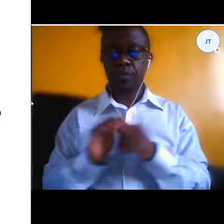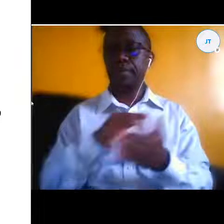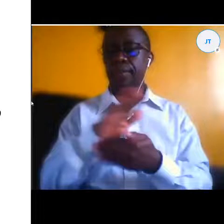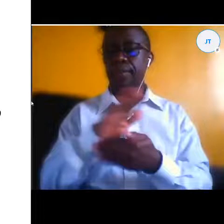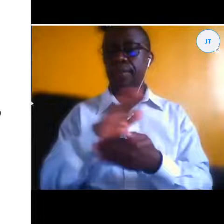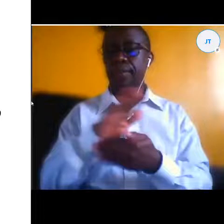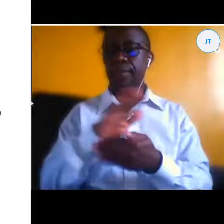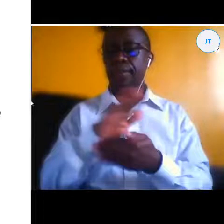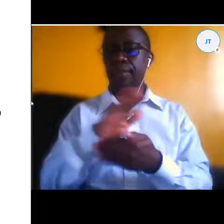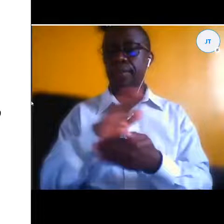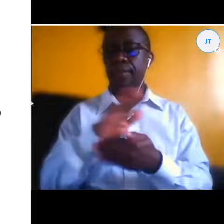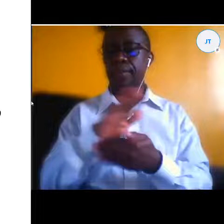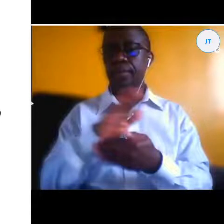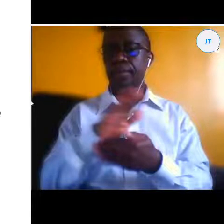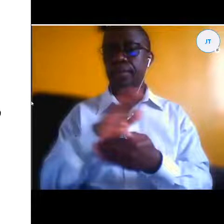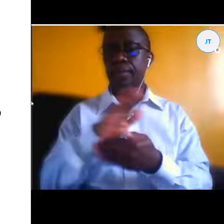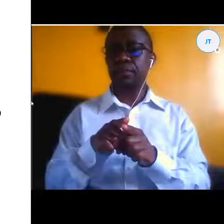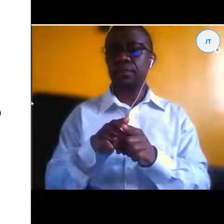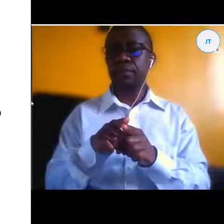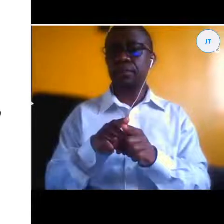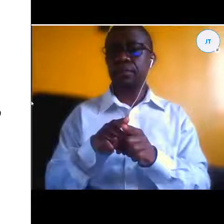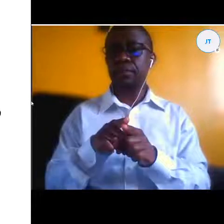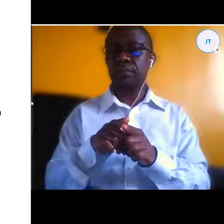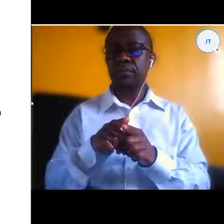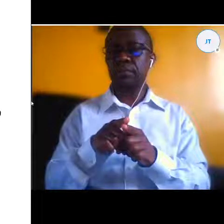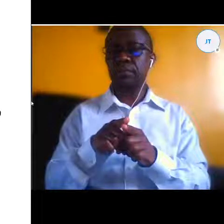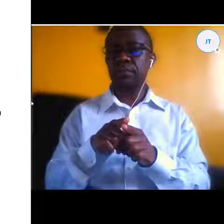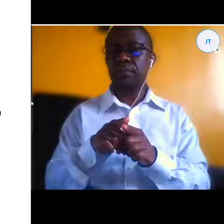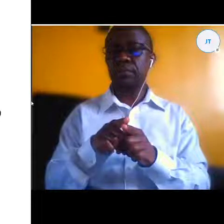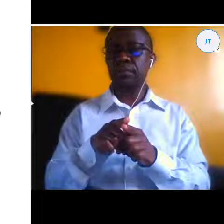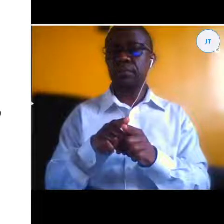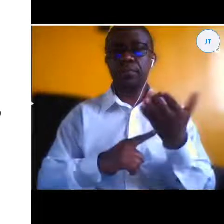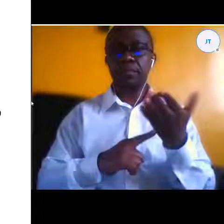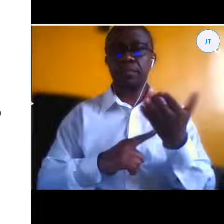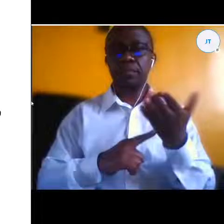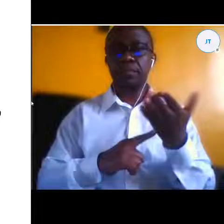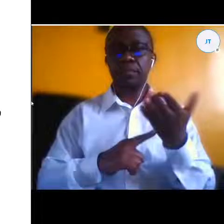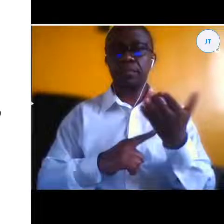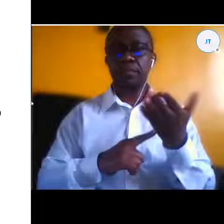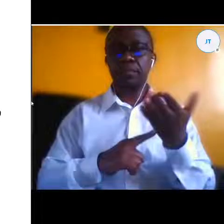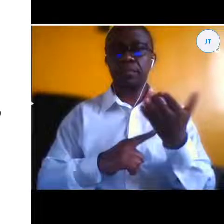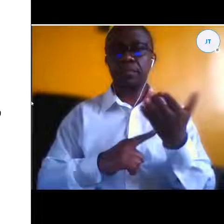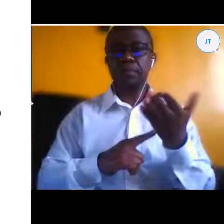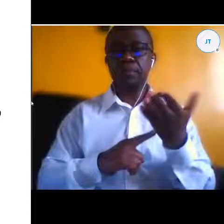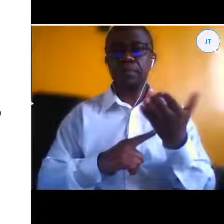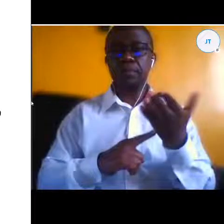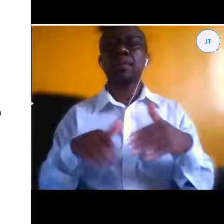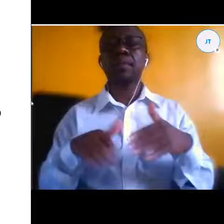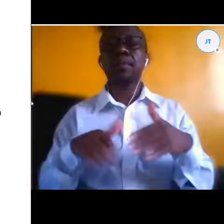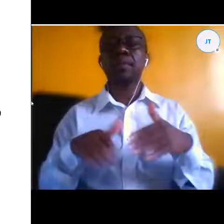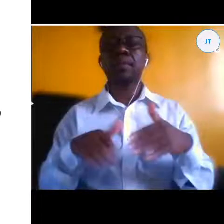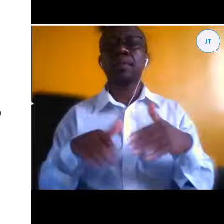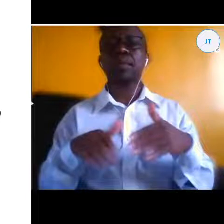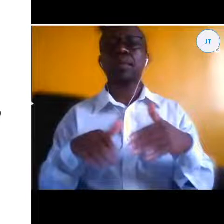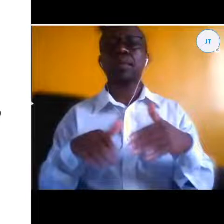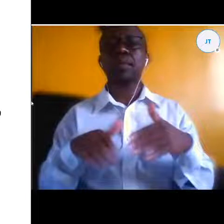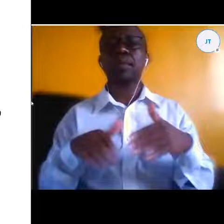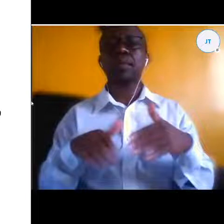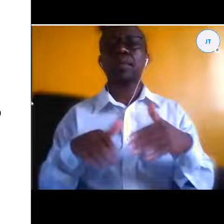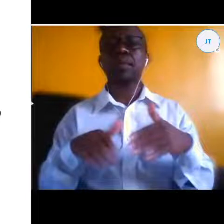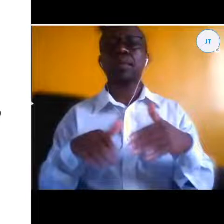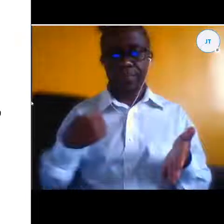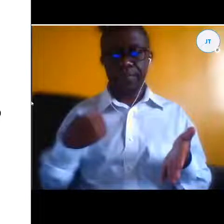leverage on technology to make things work? Because these days we all appreciate